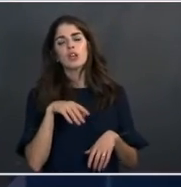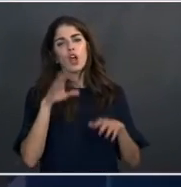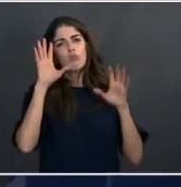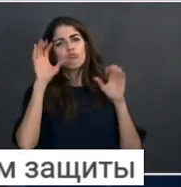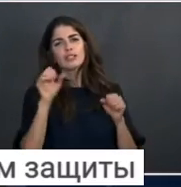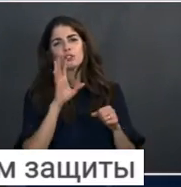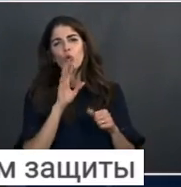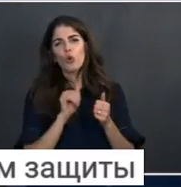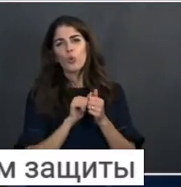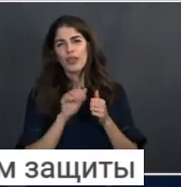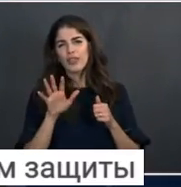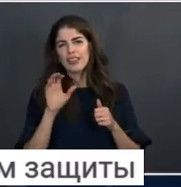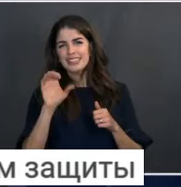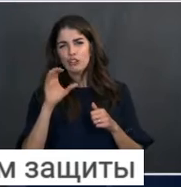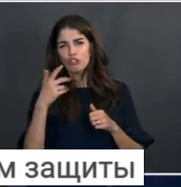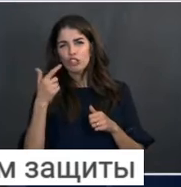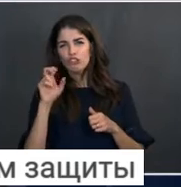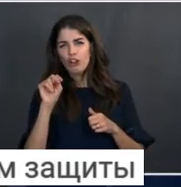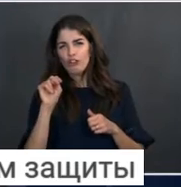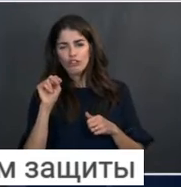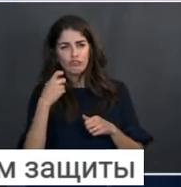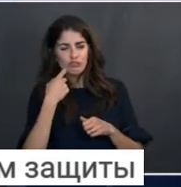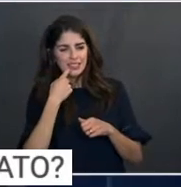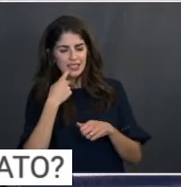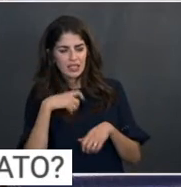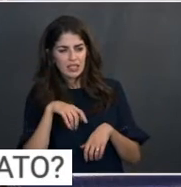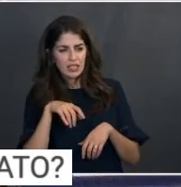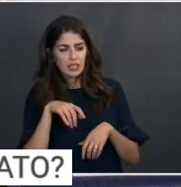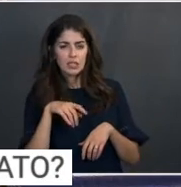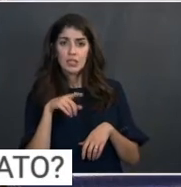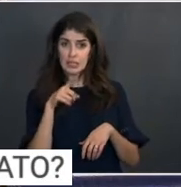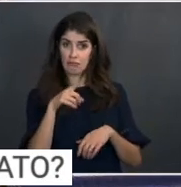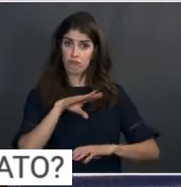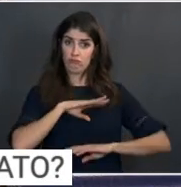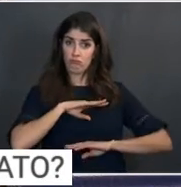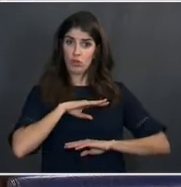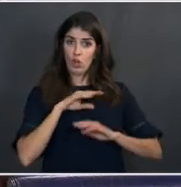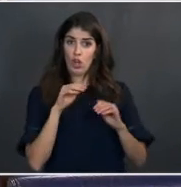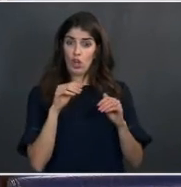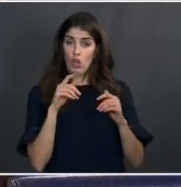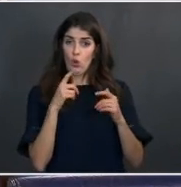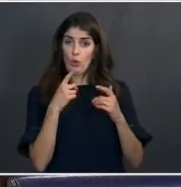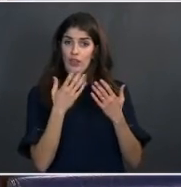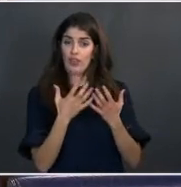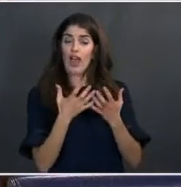other day. Mm-hmm. Is the President satisfied with the level of defense spending by NATO allies?